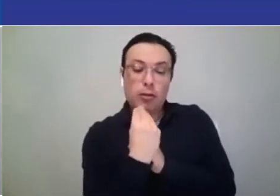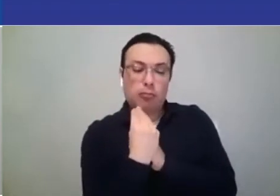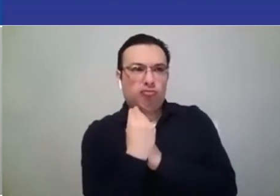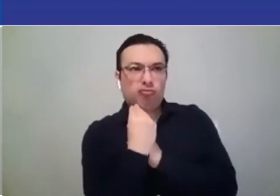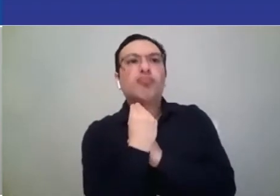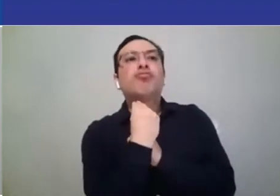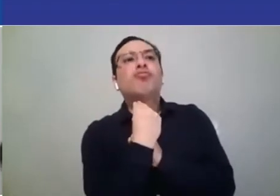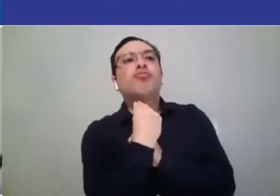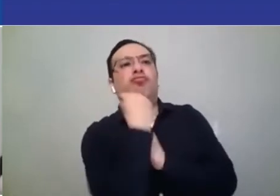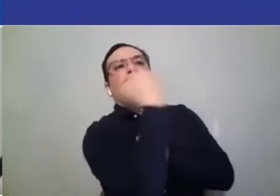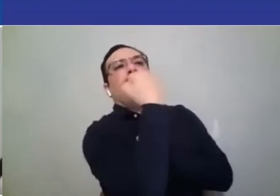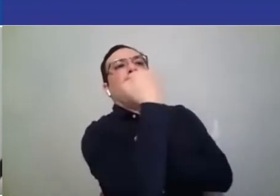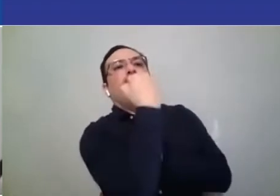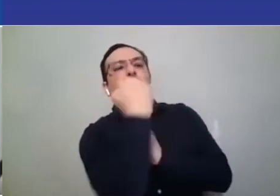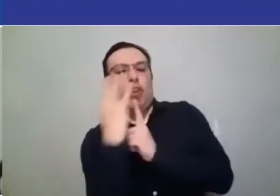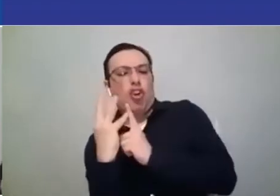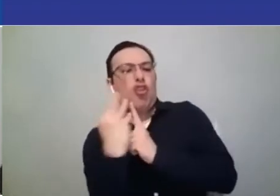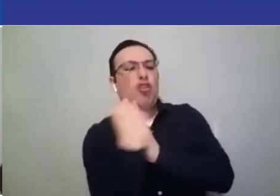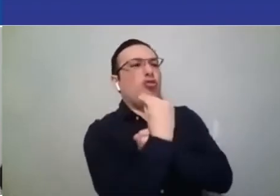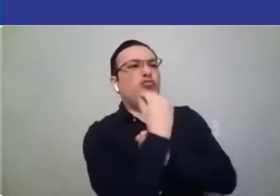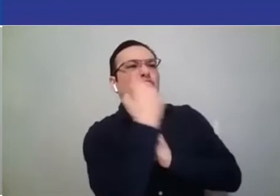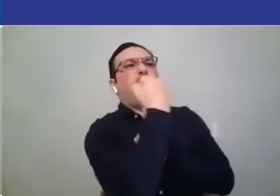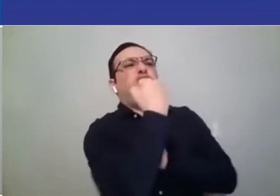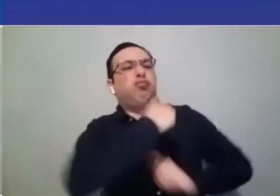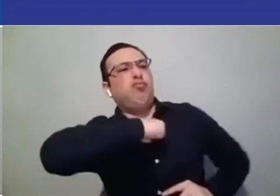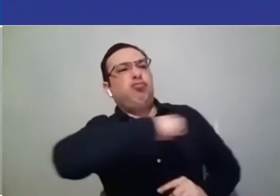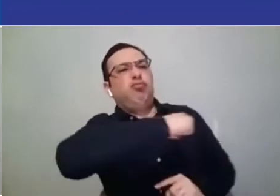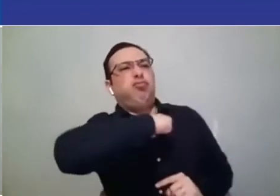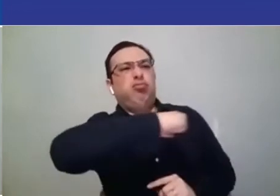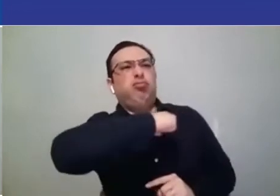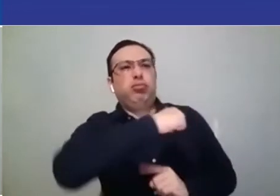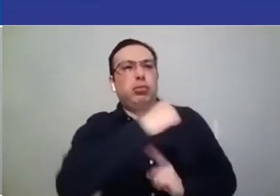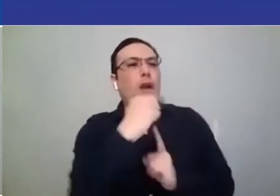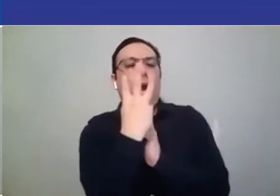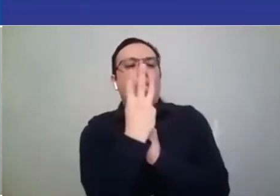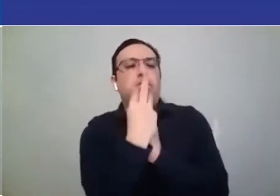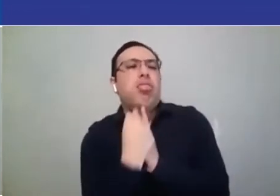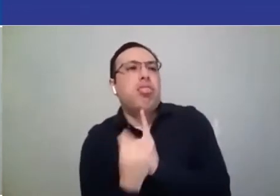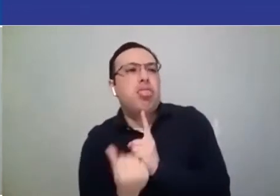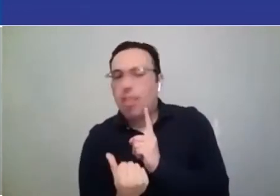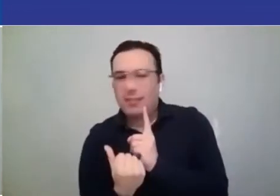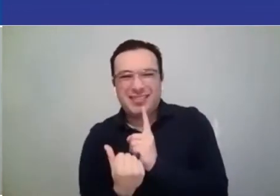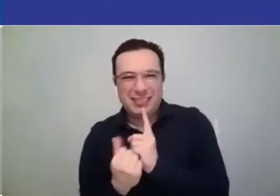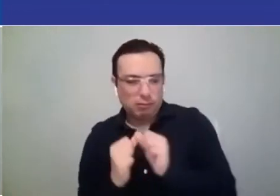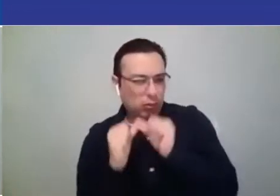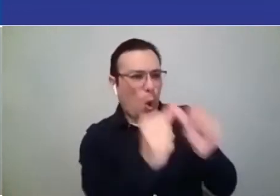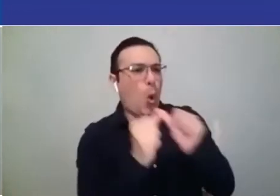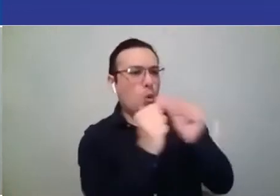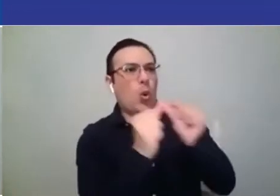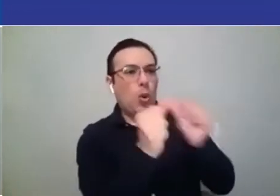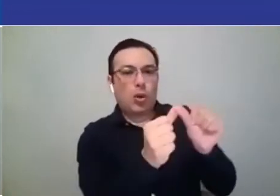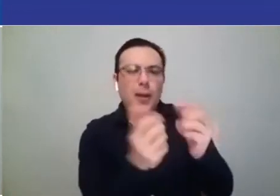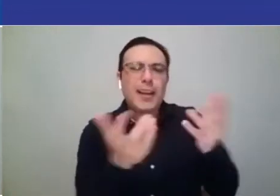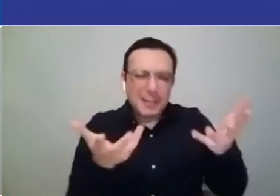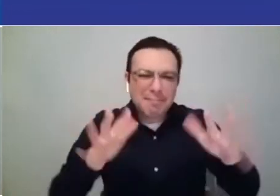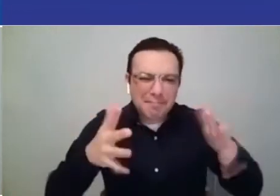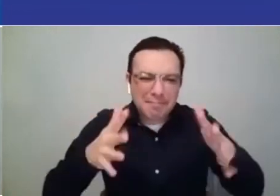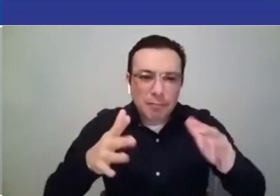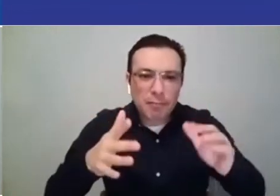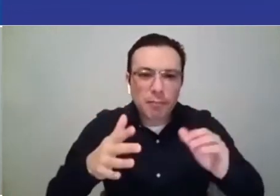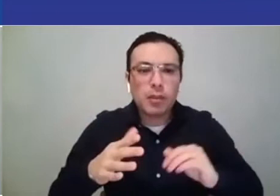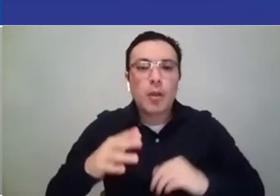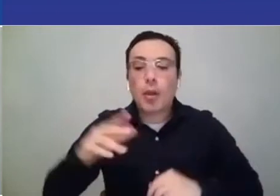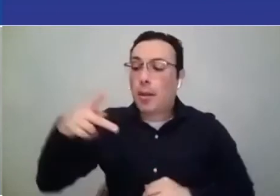culture is showing that you're continuing in the face of occupation and oppression. So that definitely takes